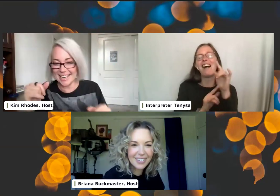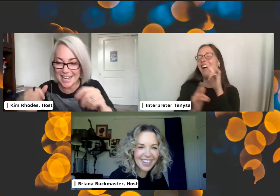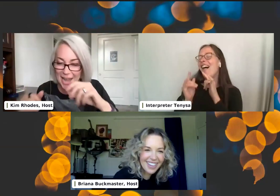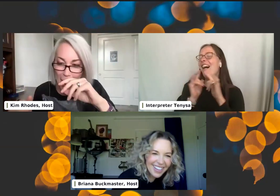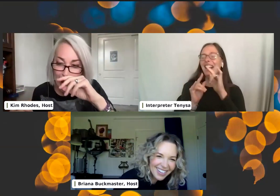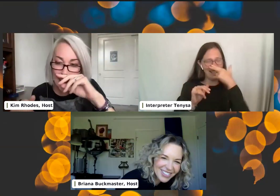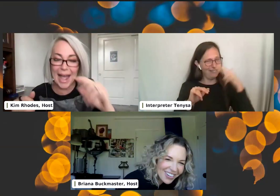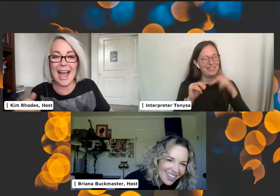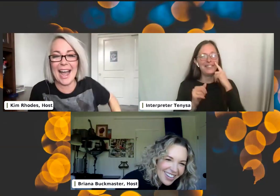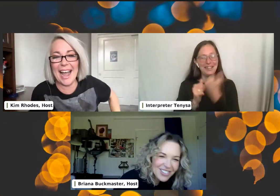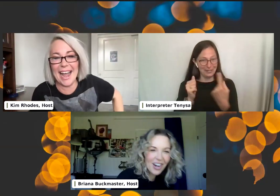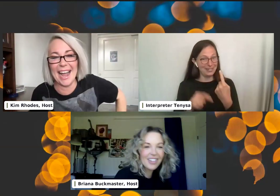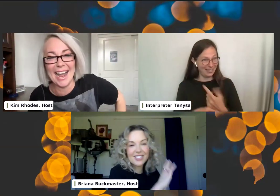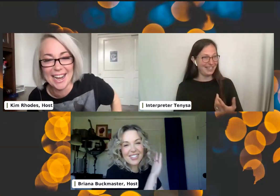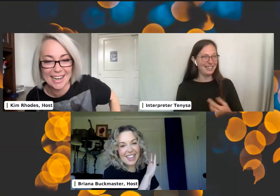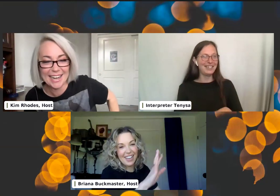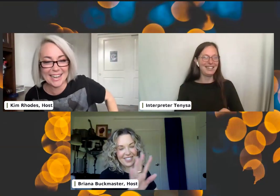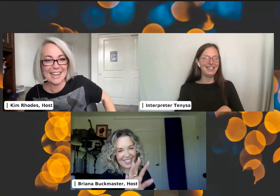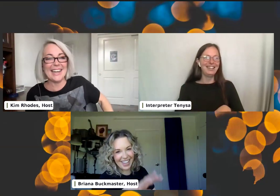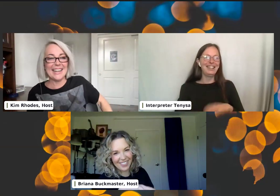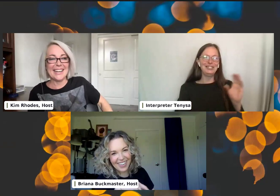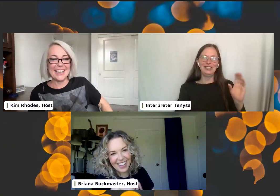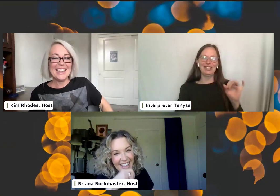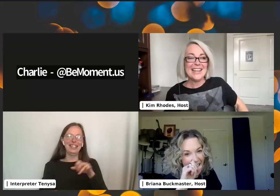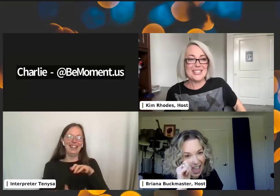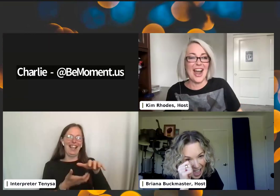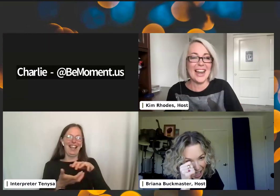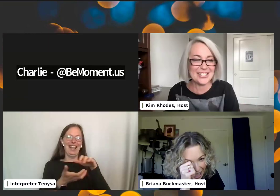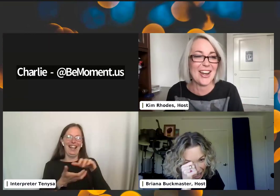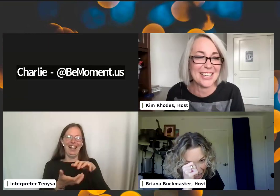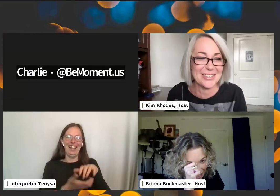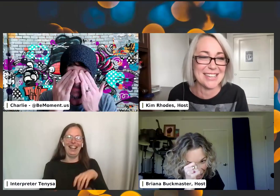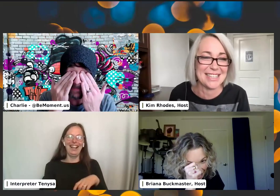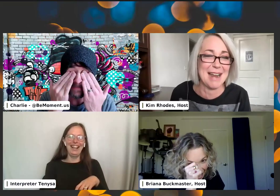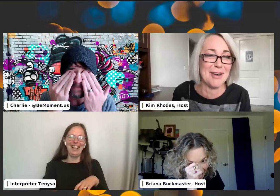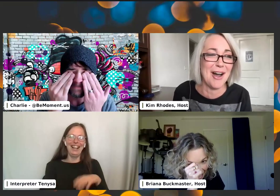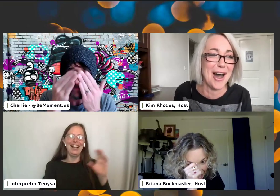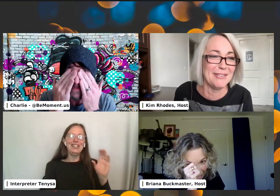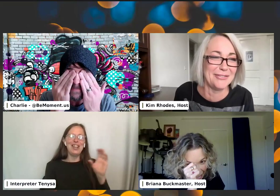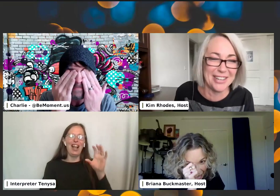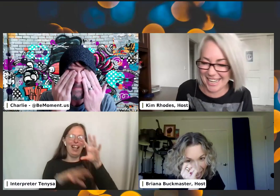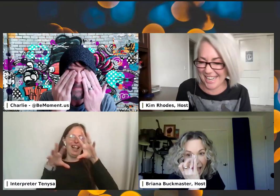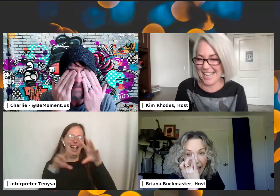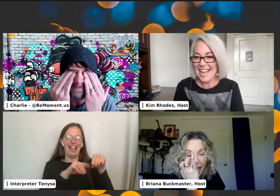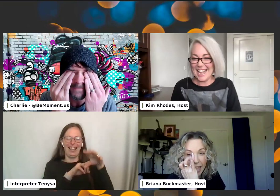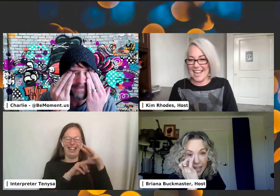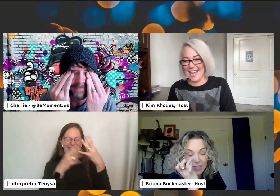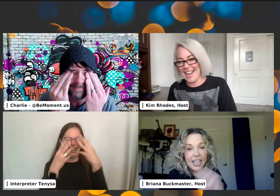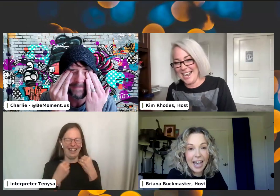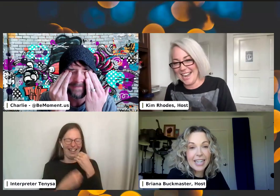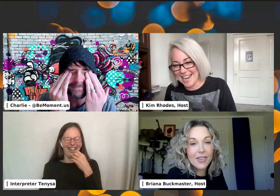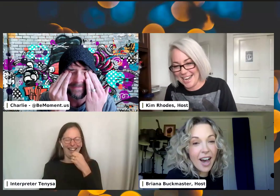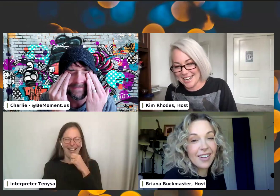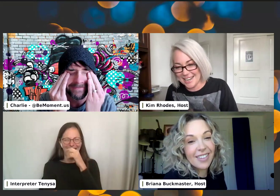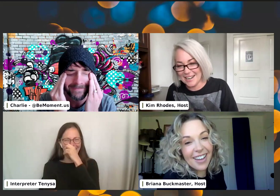involved, right? Charlie's just left the camera. Charlie turned his camera off. It's